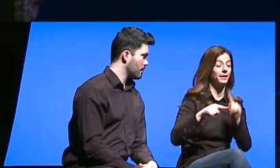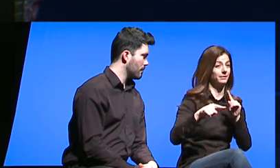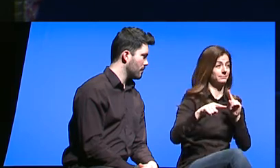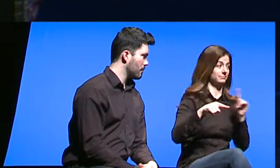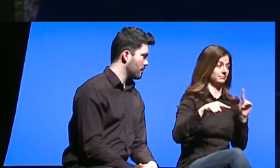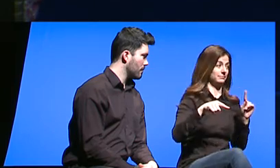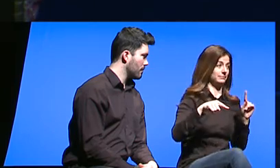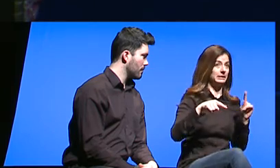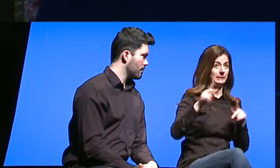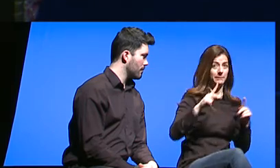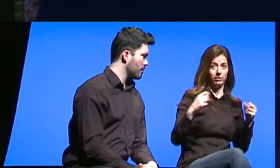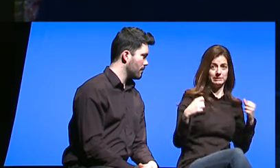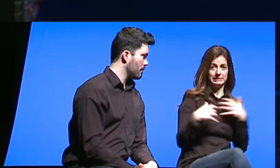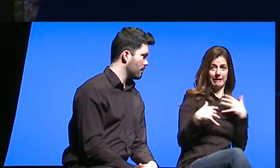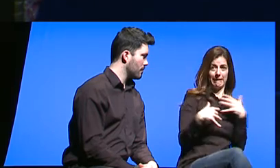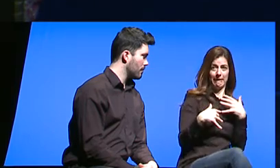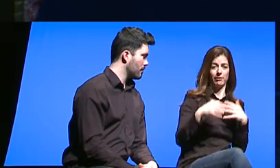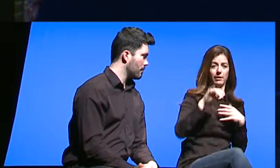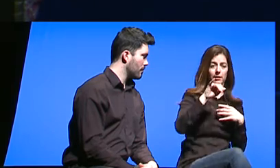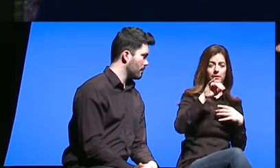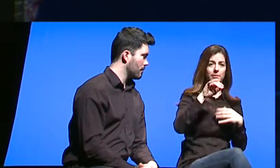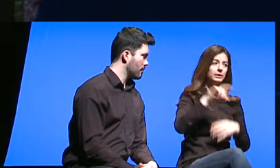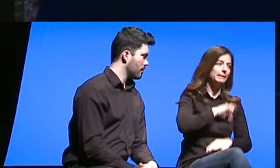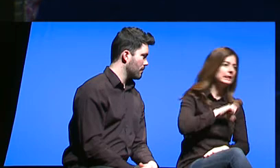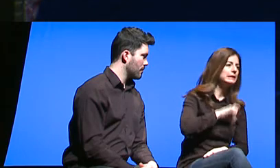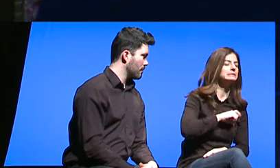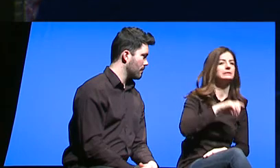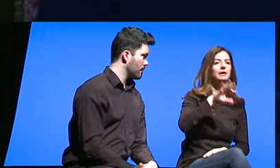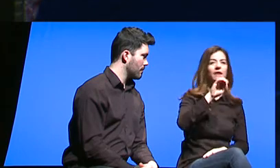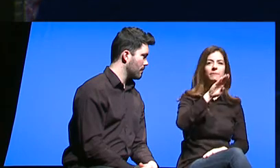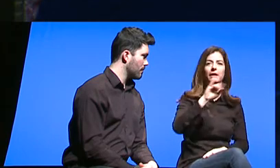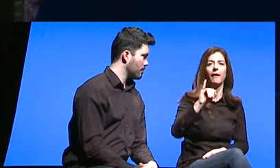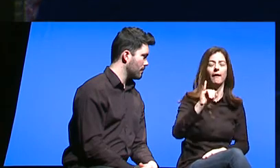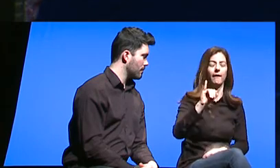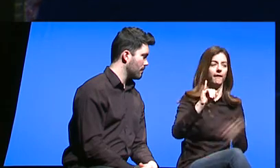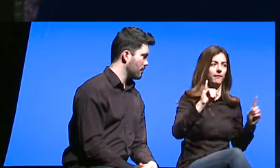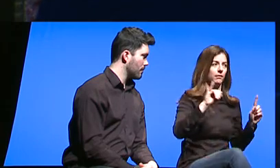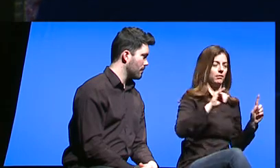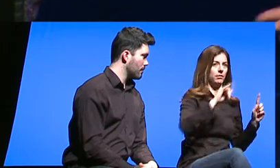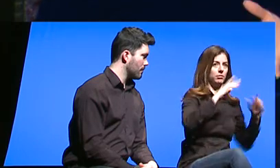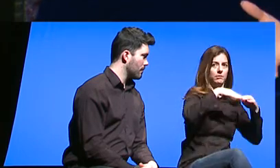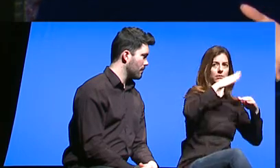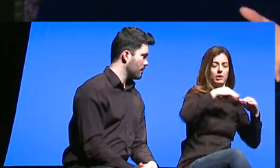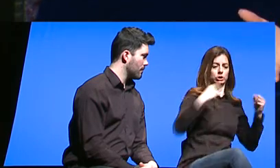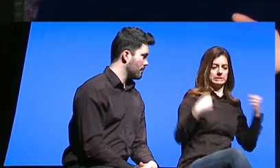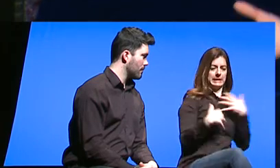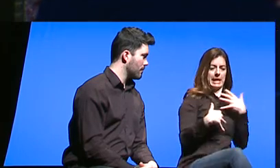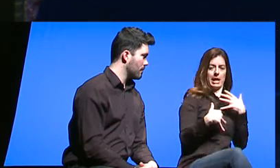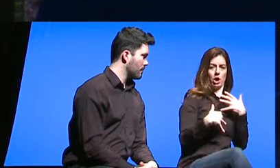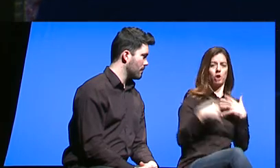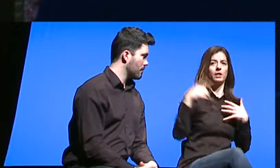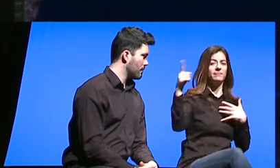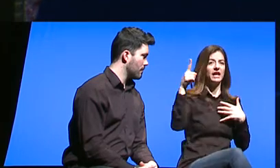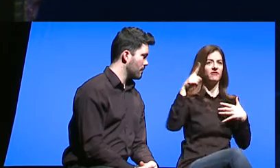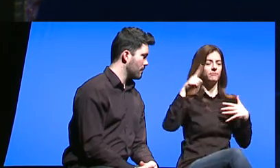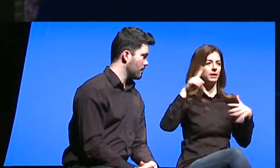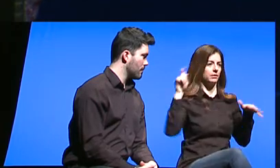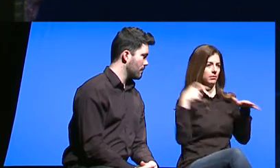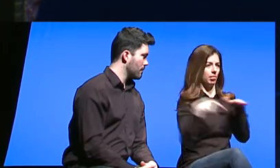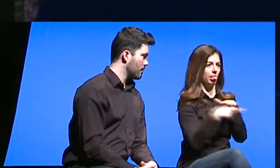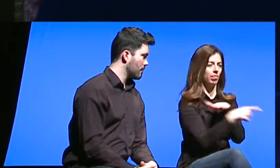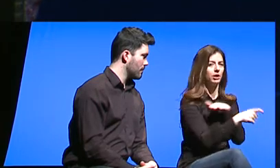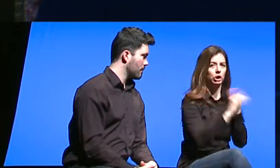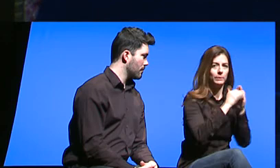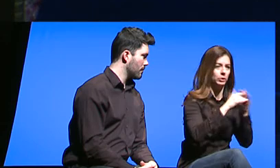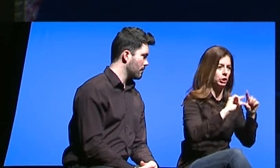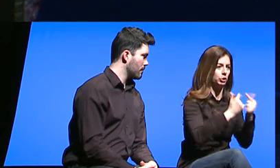are under surveillance. The NYPD, the FBI have been infiltrating student groups, you know, and community groups since 9/11. And so people